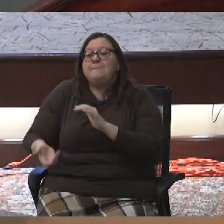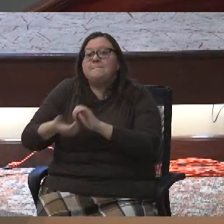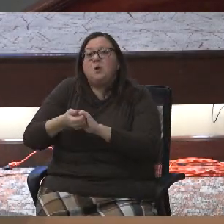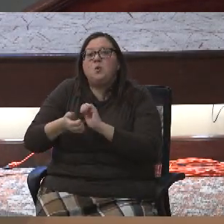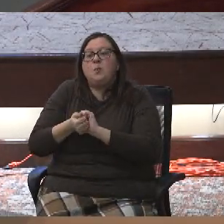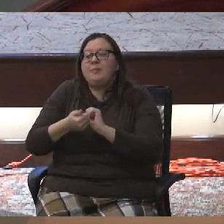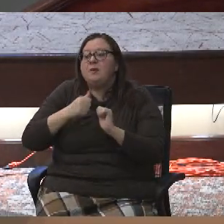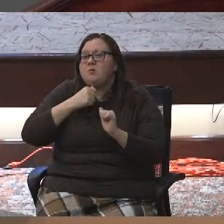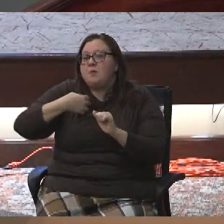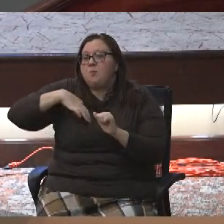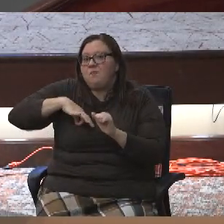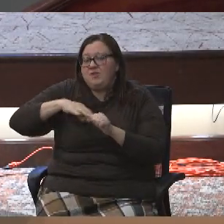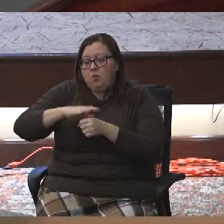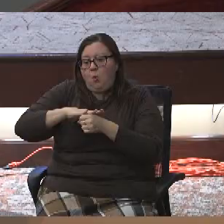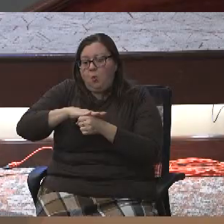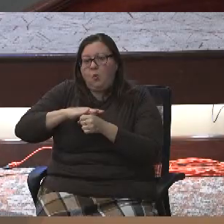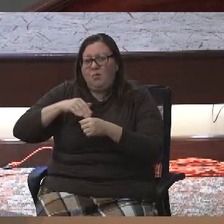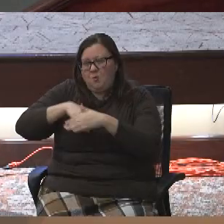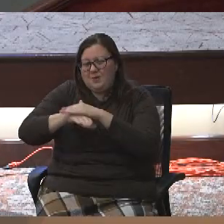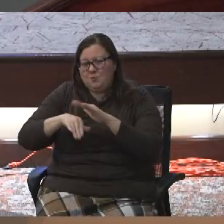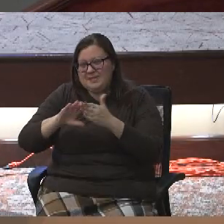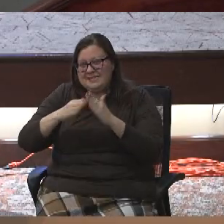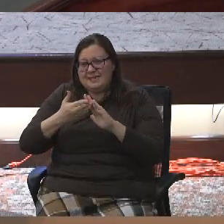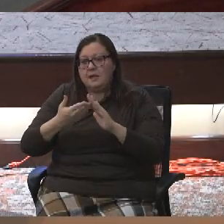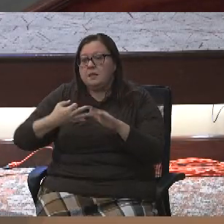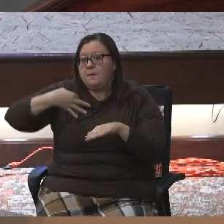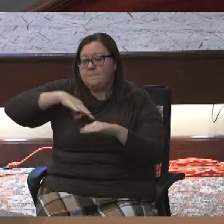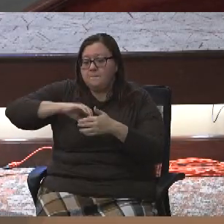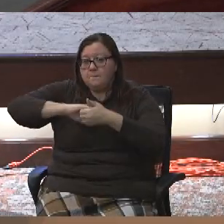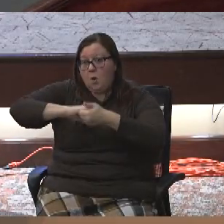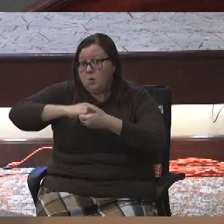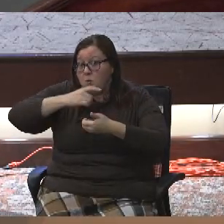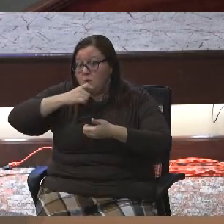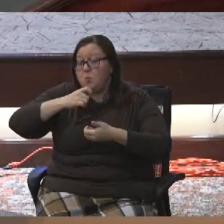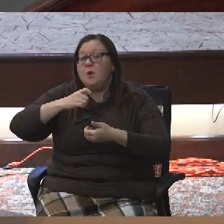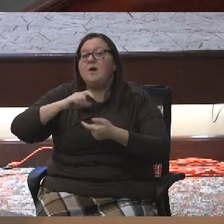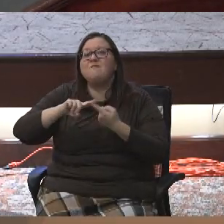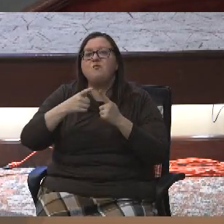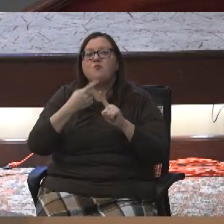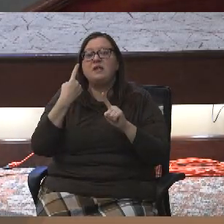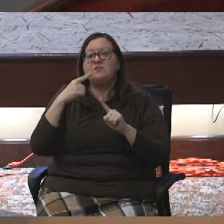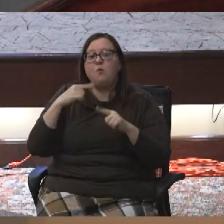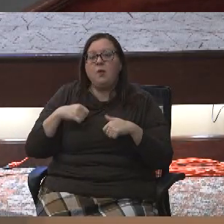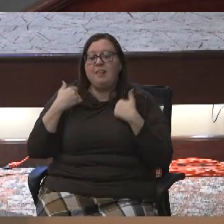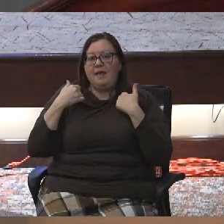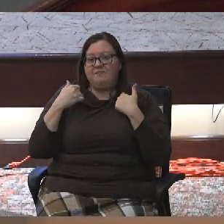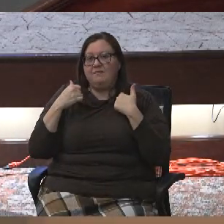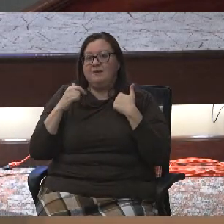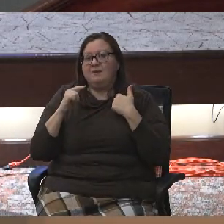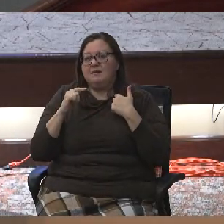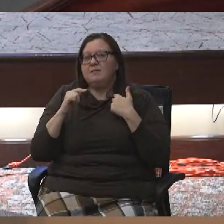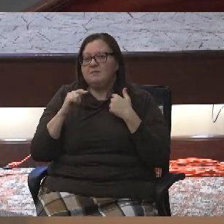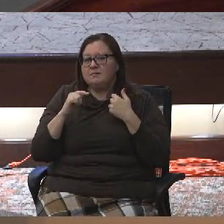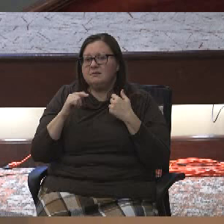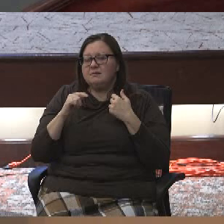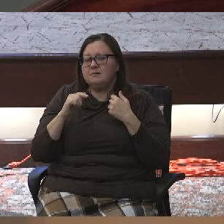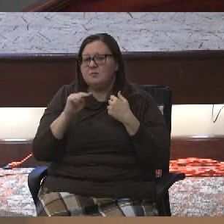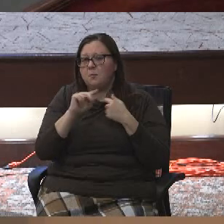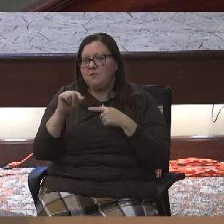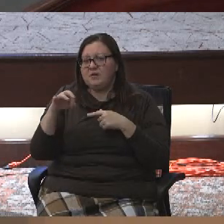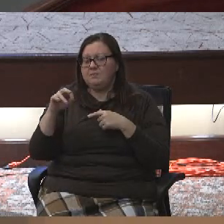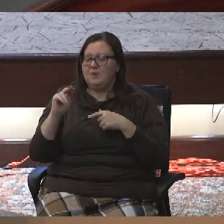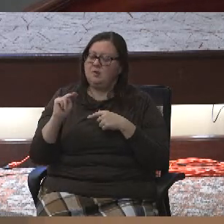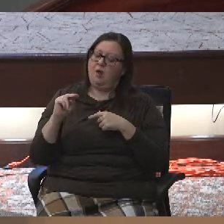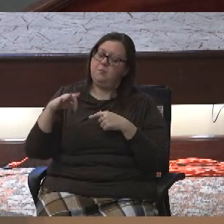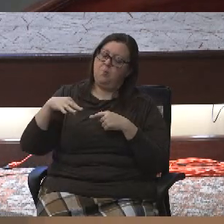local nonprofits when they go into these cities to do that. And what they partnered with here is Friends for Life, which is a great nonprofit that is